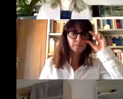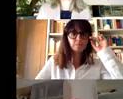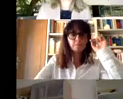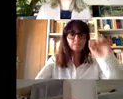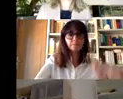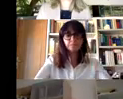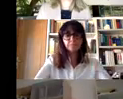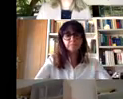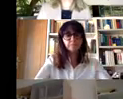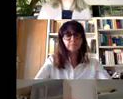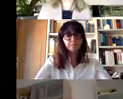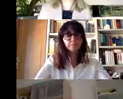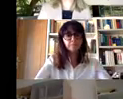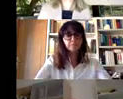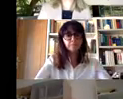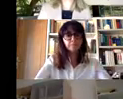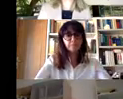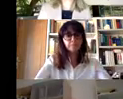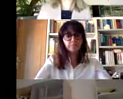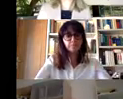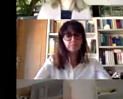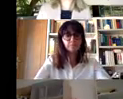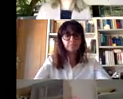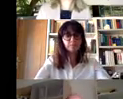institution might consider